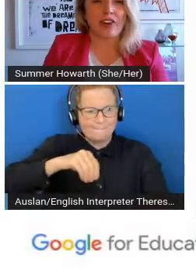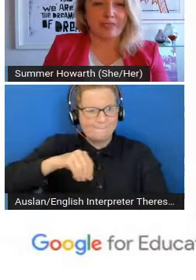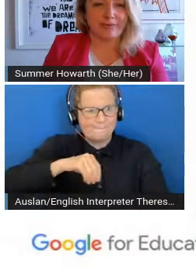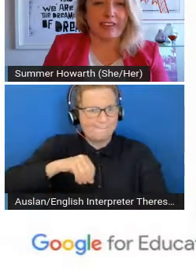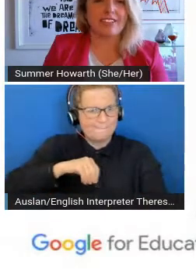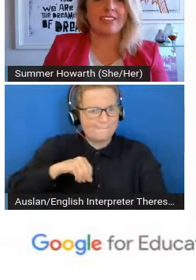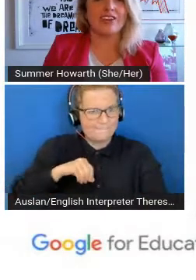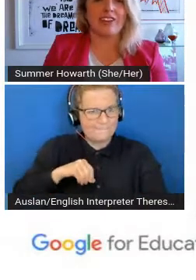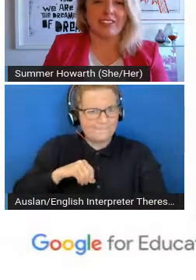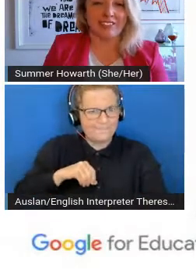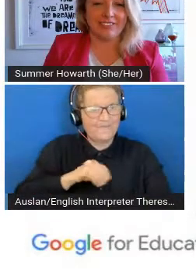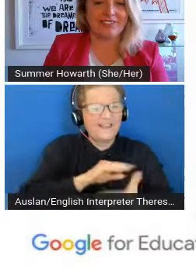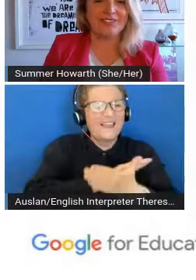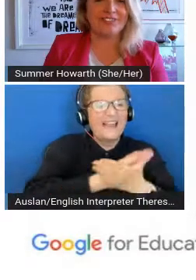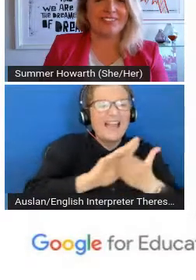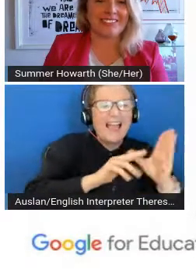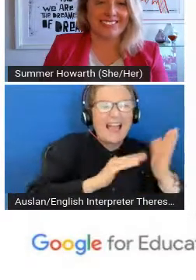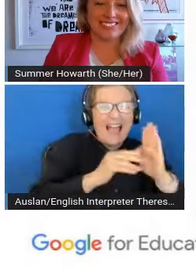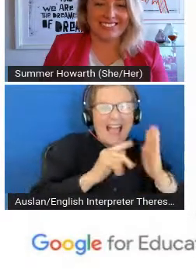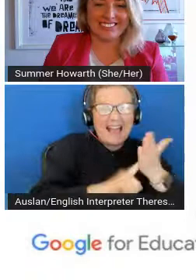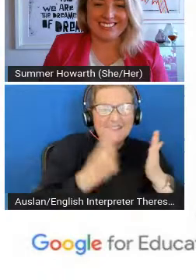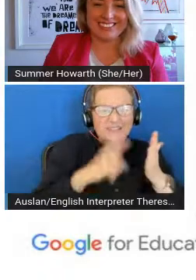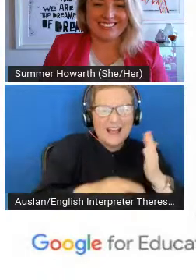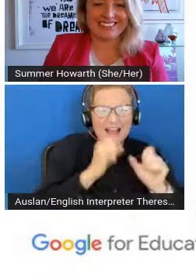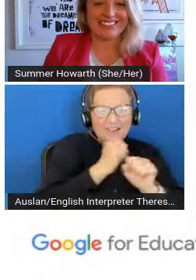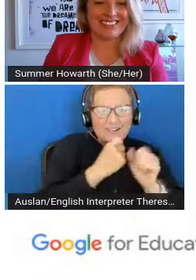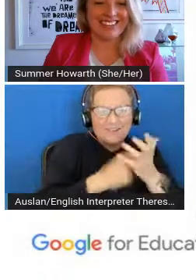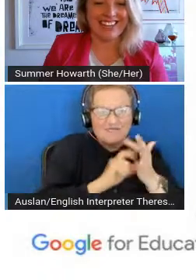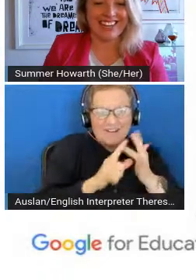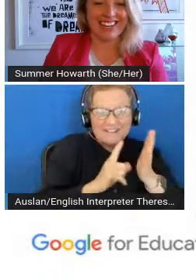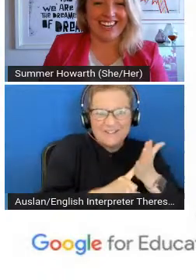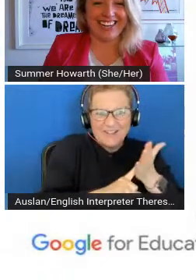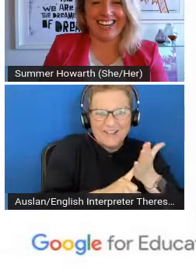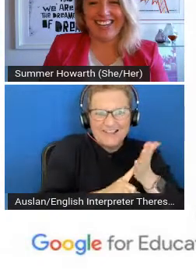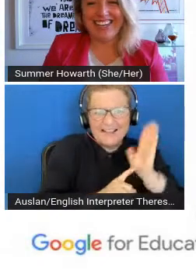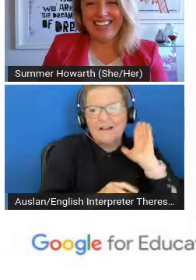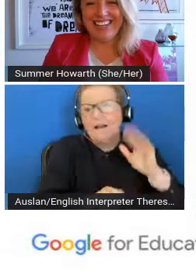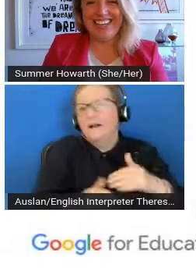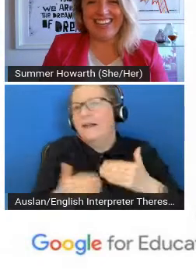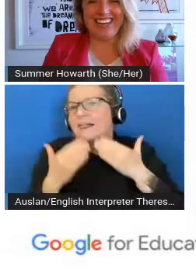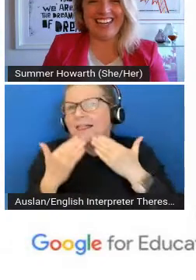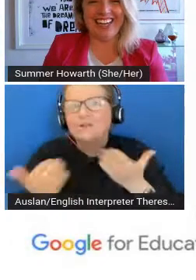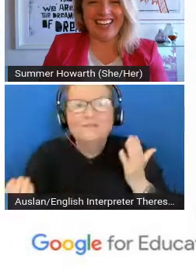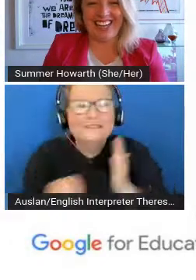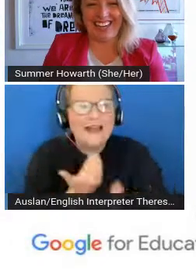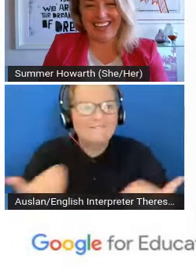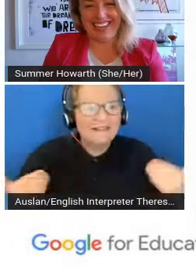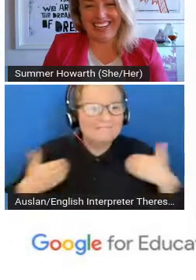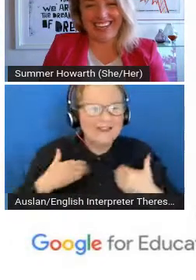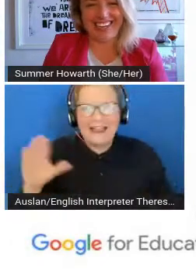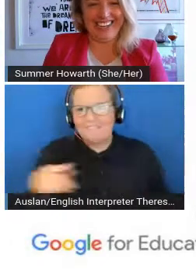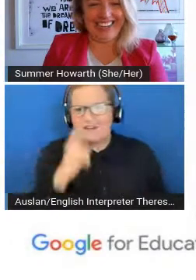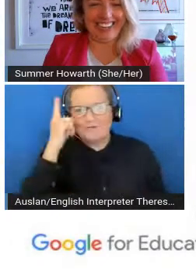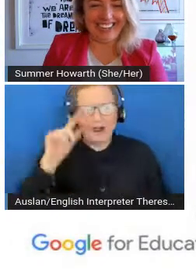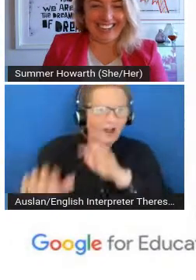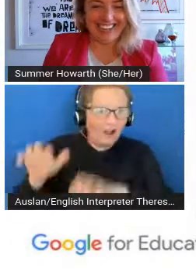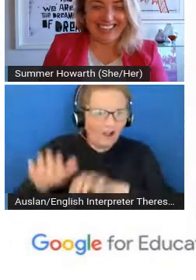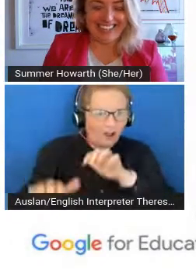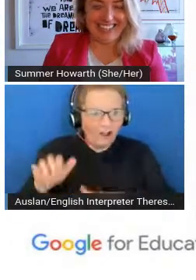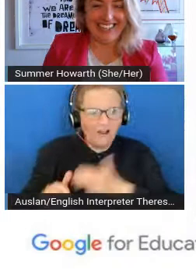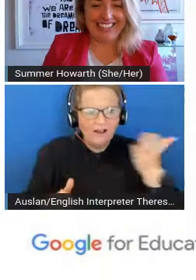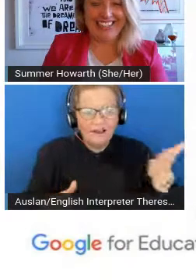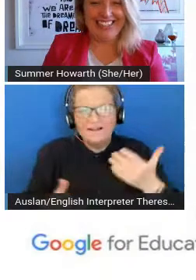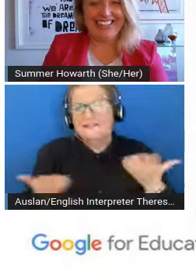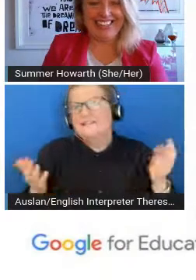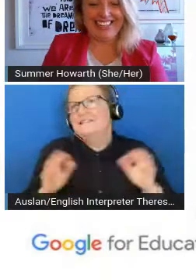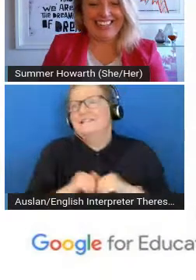Hansel and Gretel. Hansel and Gretel. Thank you so much, everyone who saved my backside. Belle, Anne, and Janine,